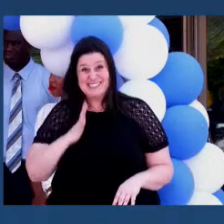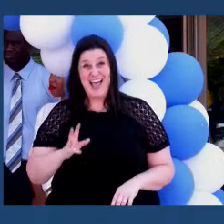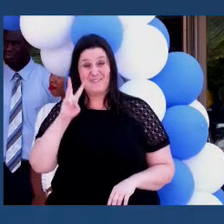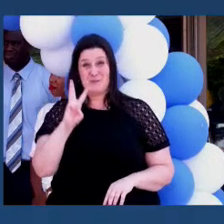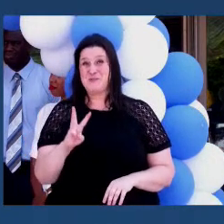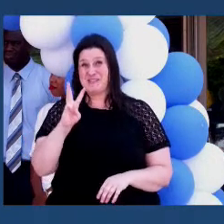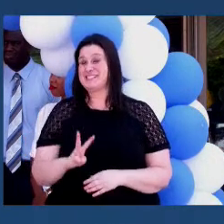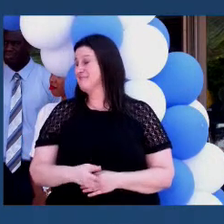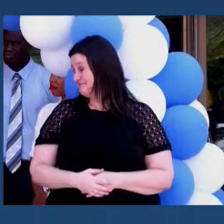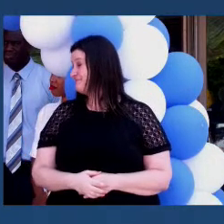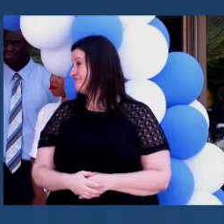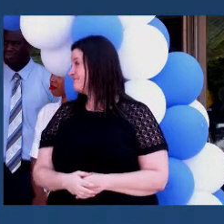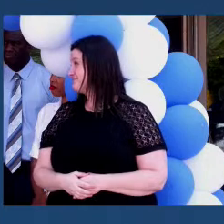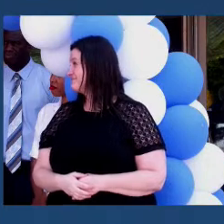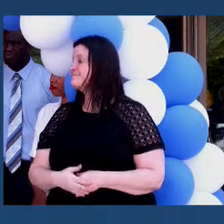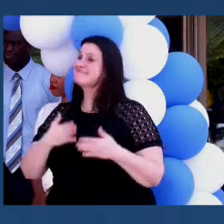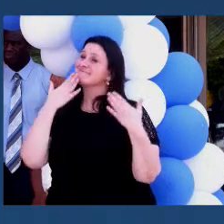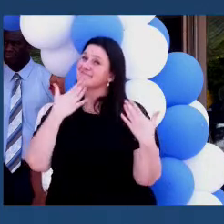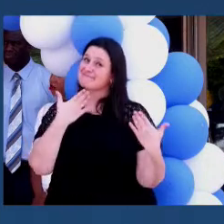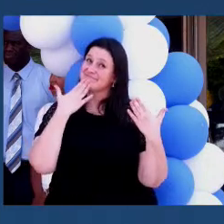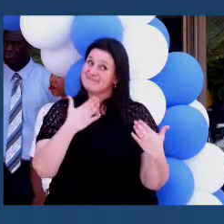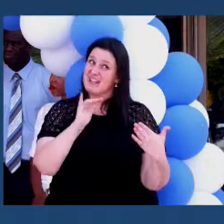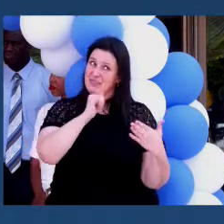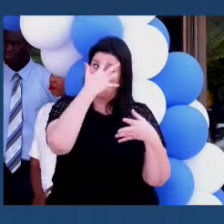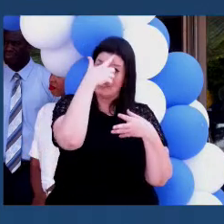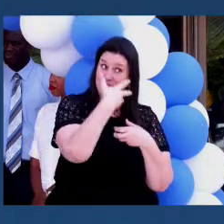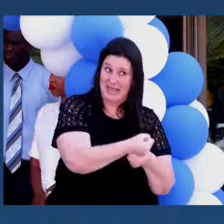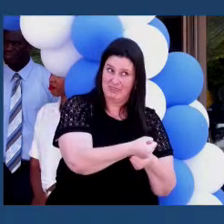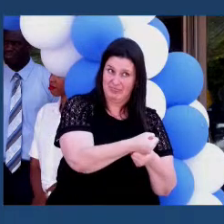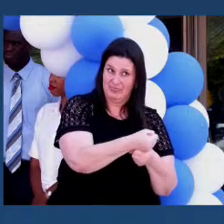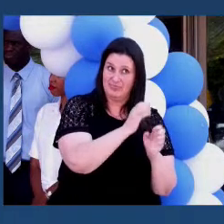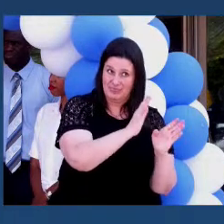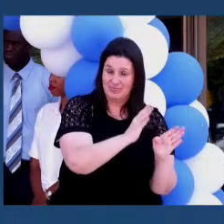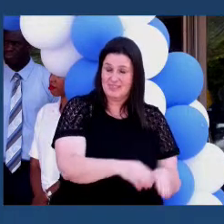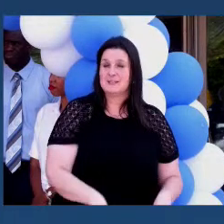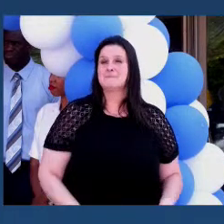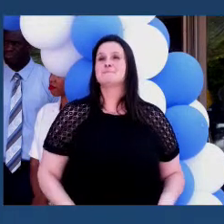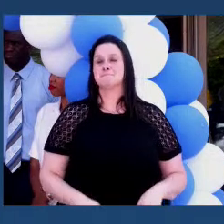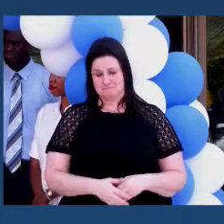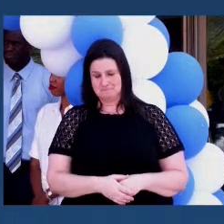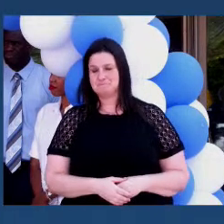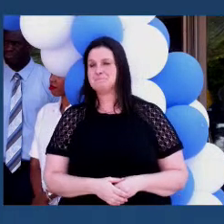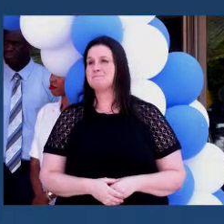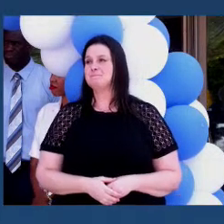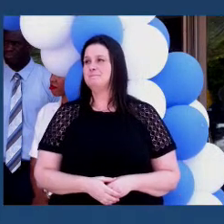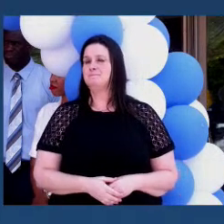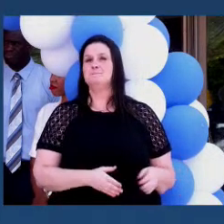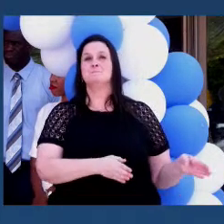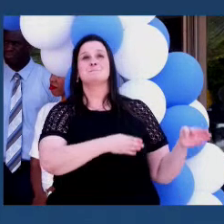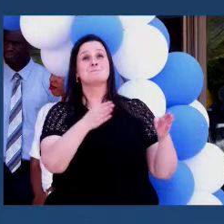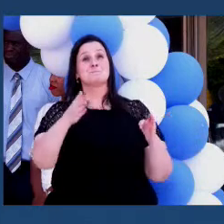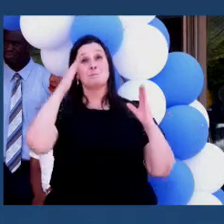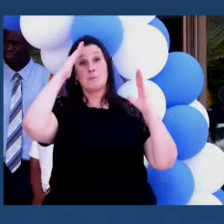Wilmington. Thank you. That was faith. He had to get the backing.